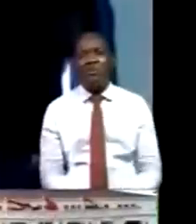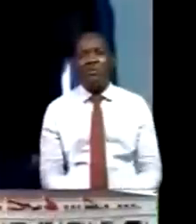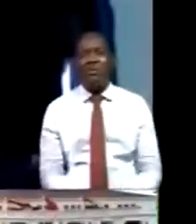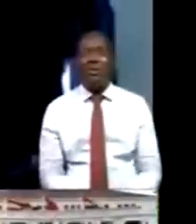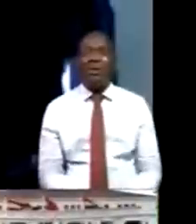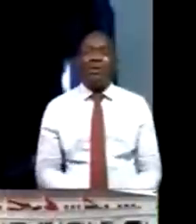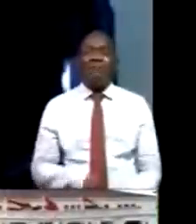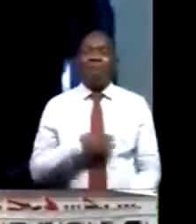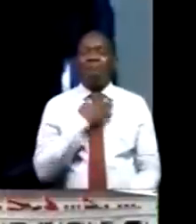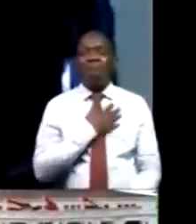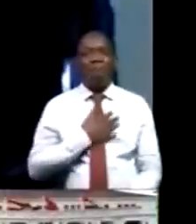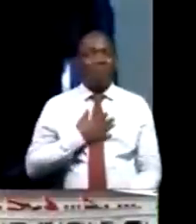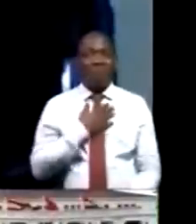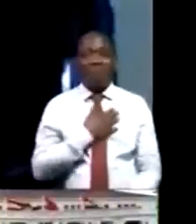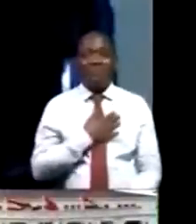My lord,